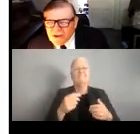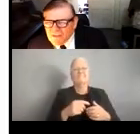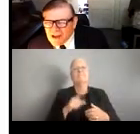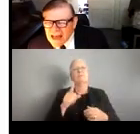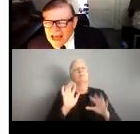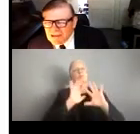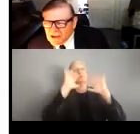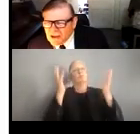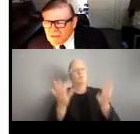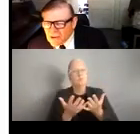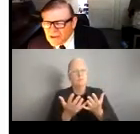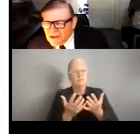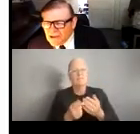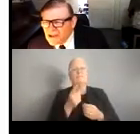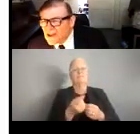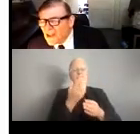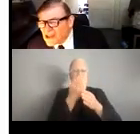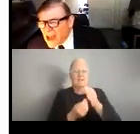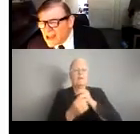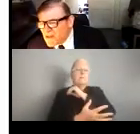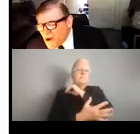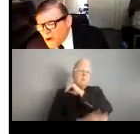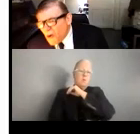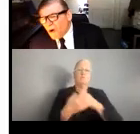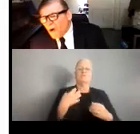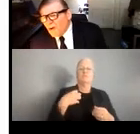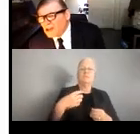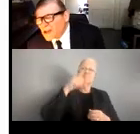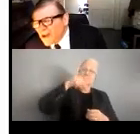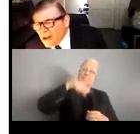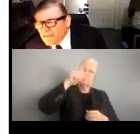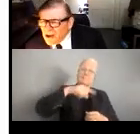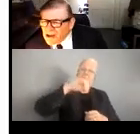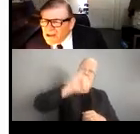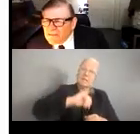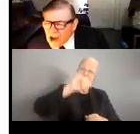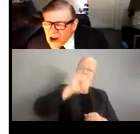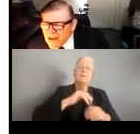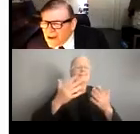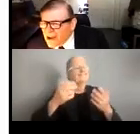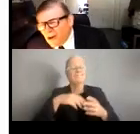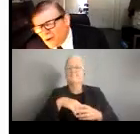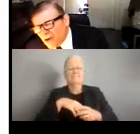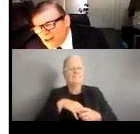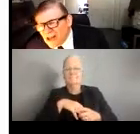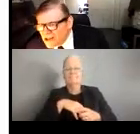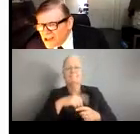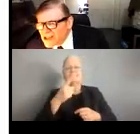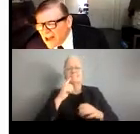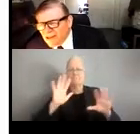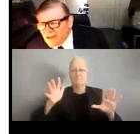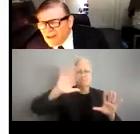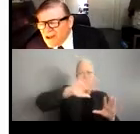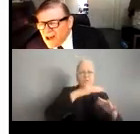world, the gaps between the poorest and the richest are the same, or what's going on. If we look at sub-Saharan Africa, all of those